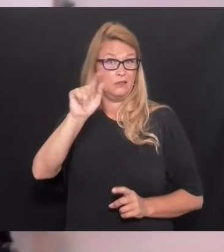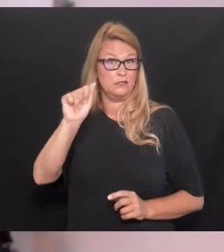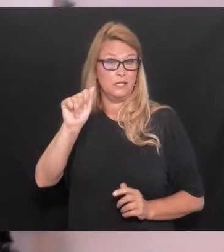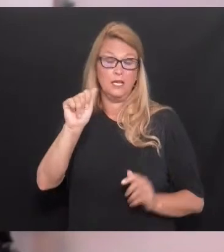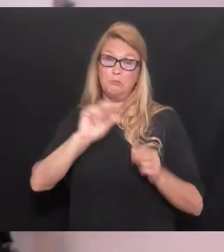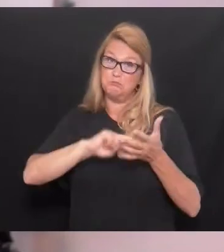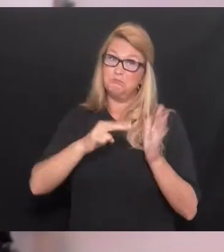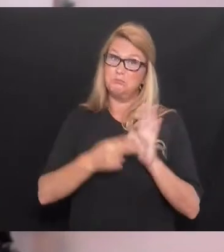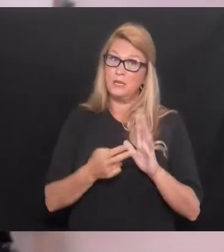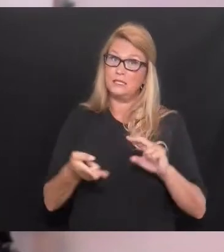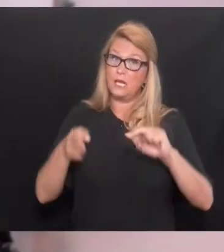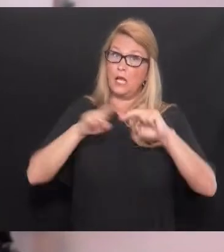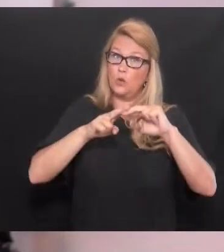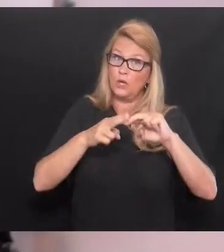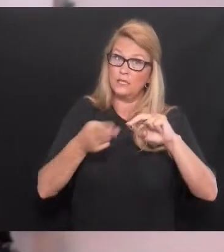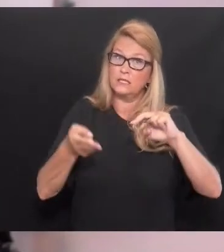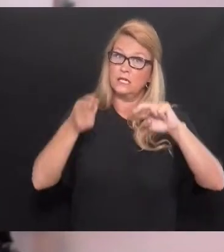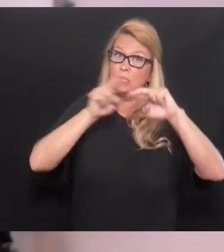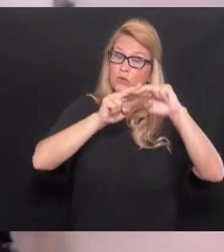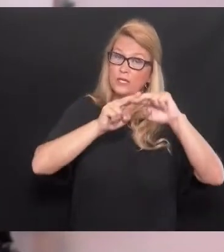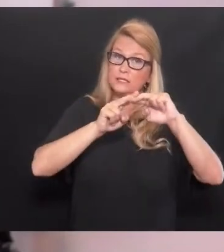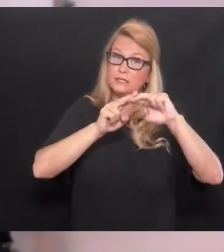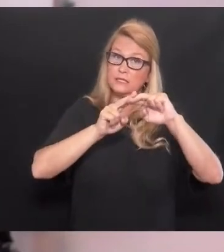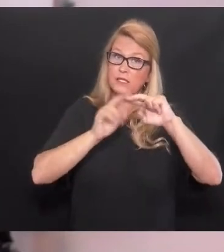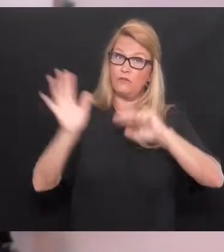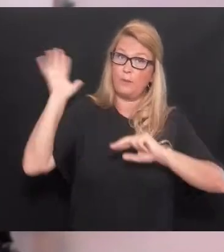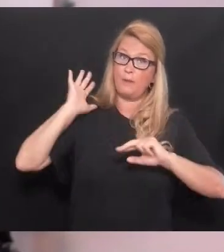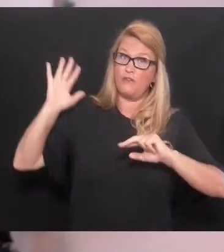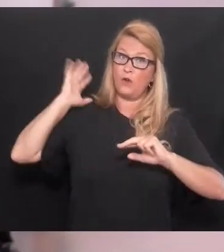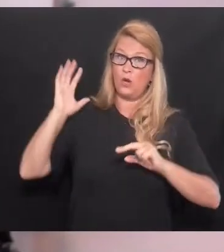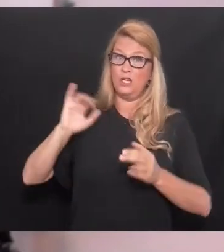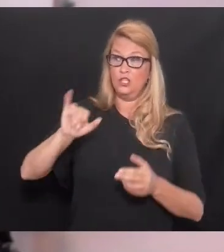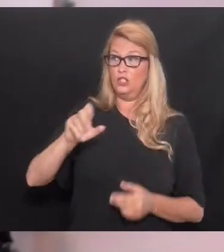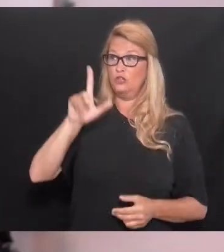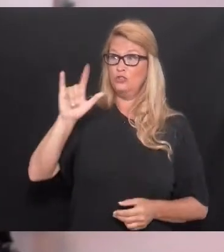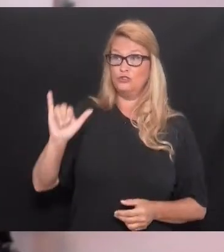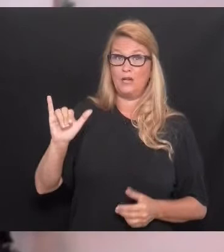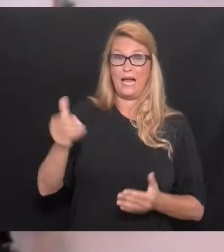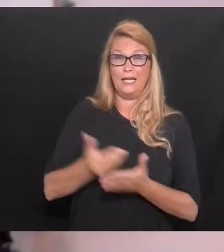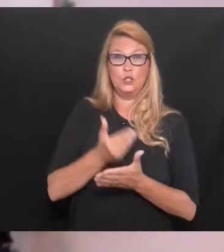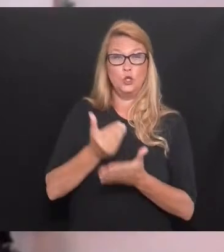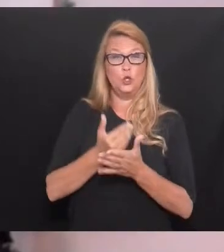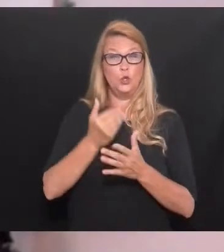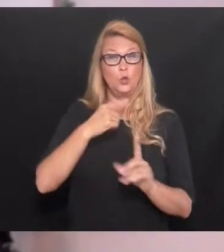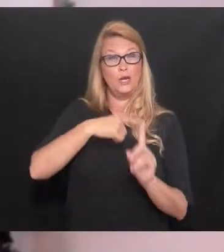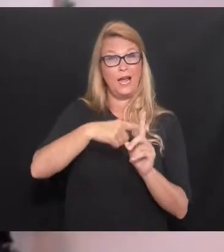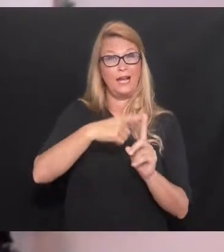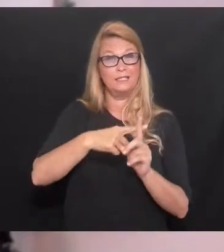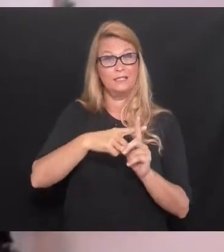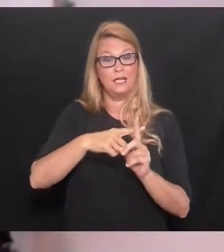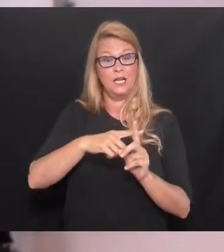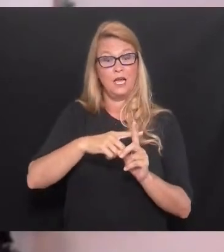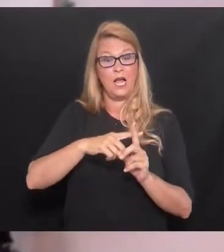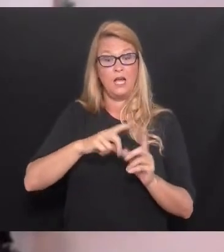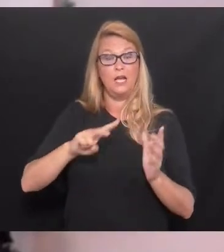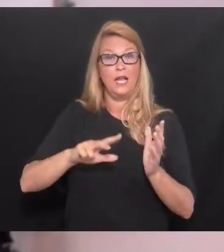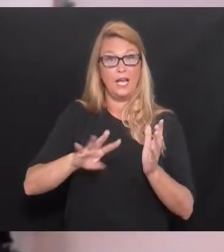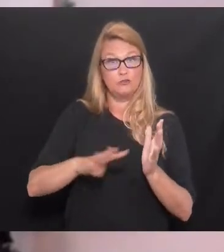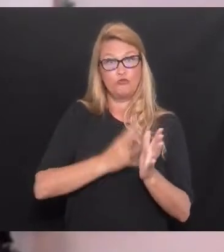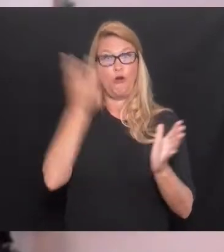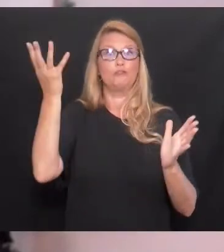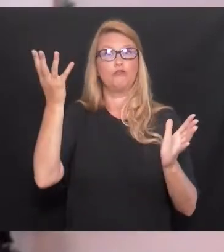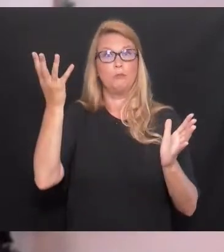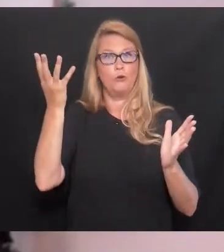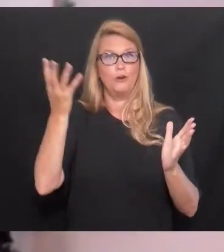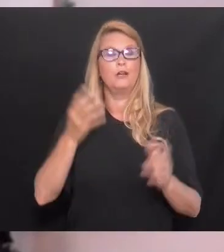increase over what we had seen before. And during the month of July, the number of new cases has quadrupled in the United